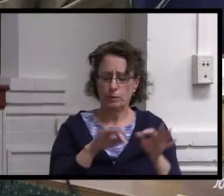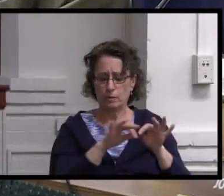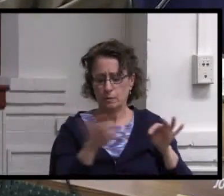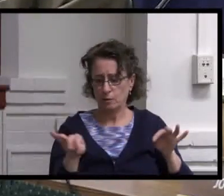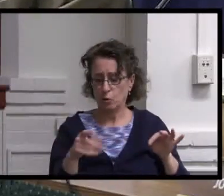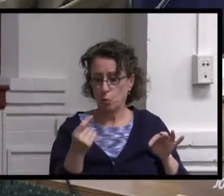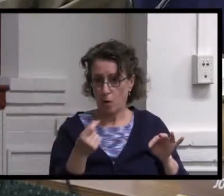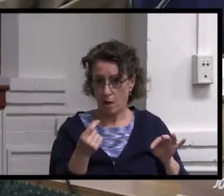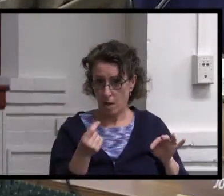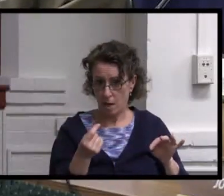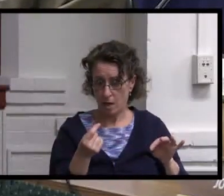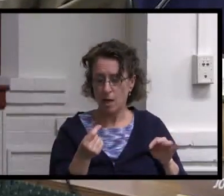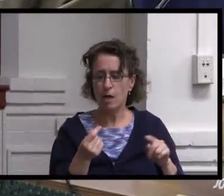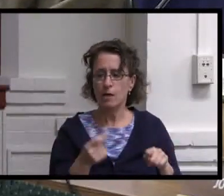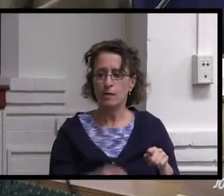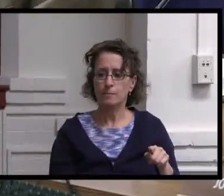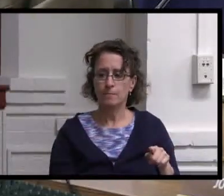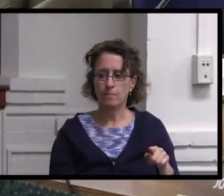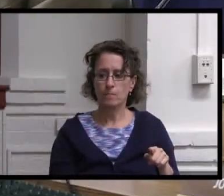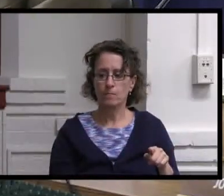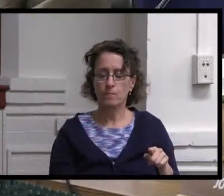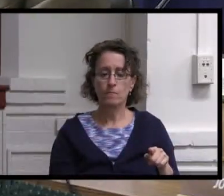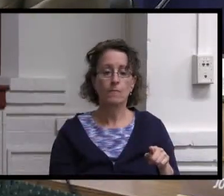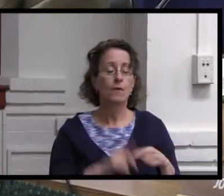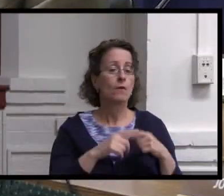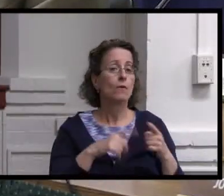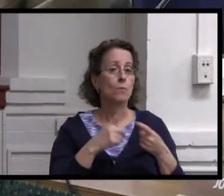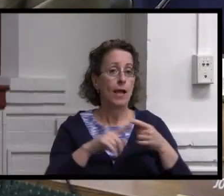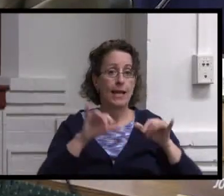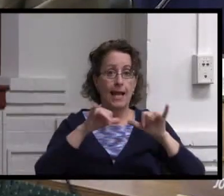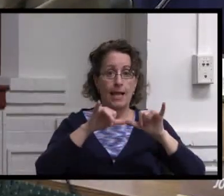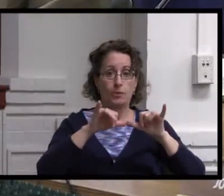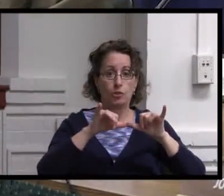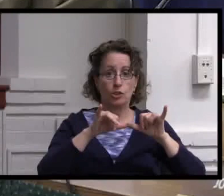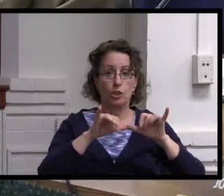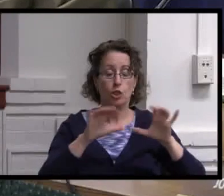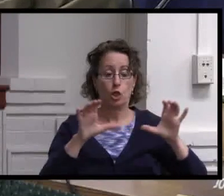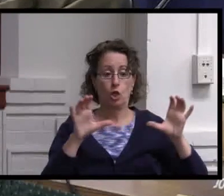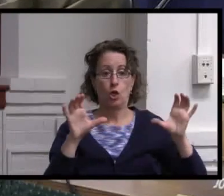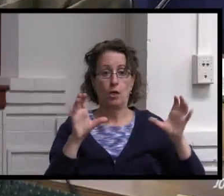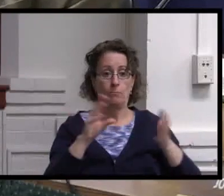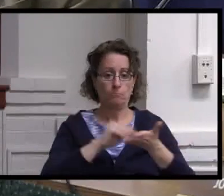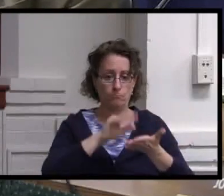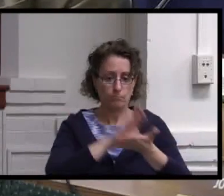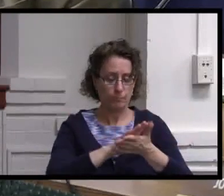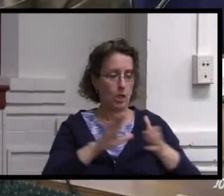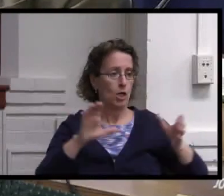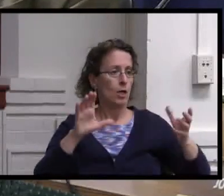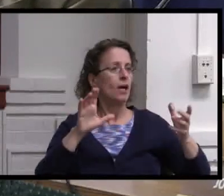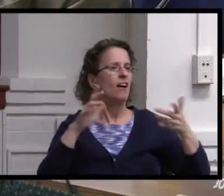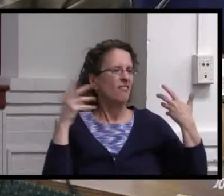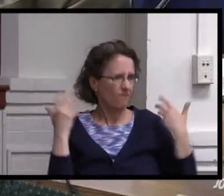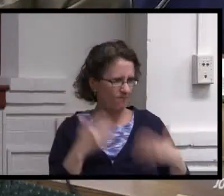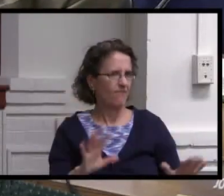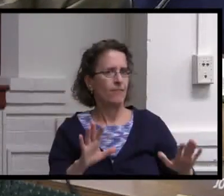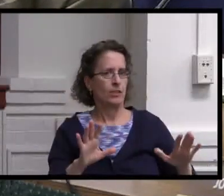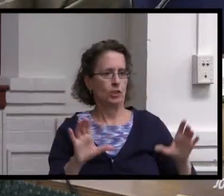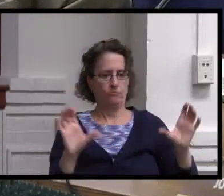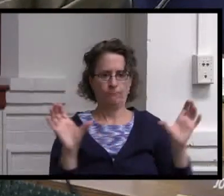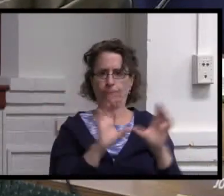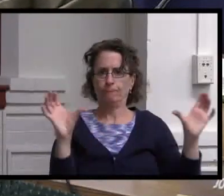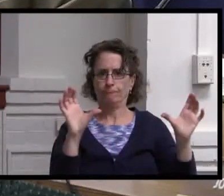have received certification from the engineer that the project has been completed according to the specifications